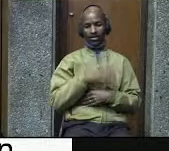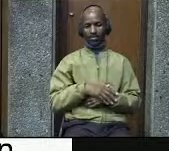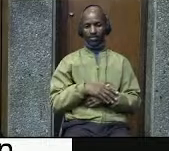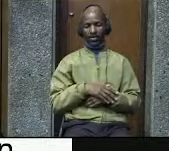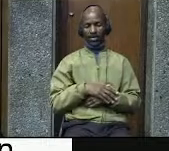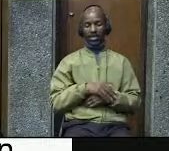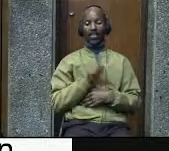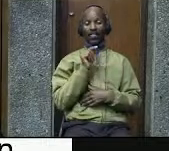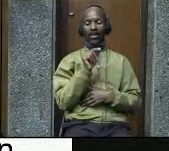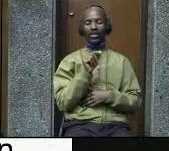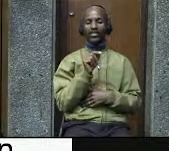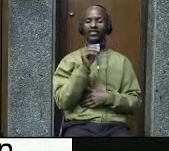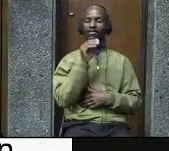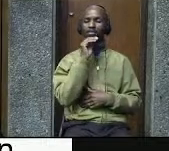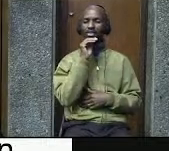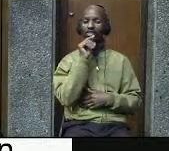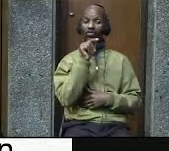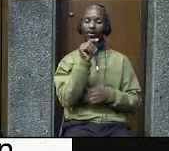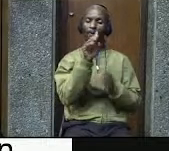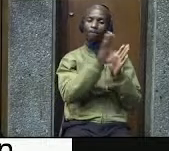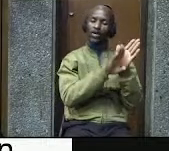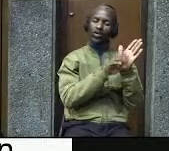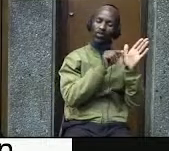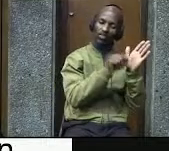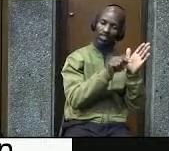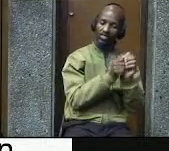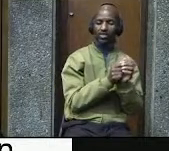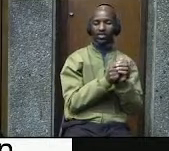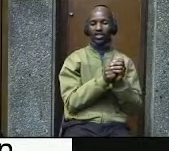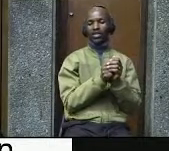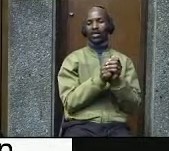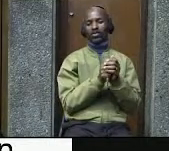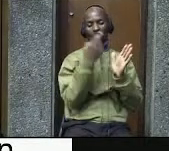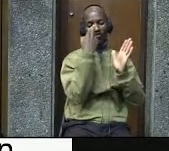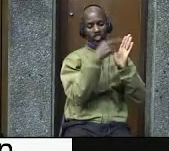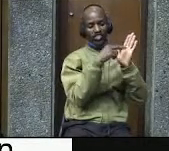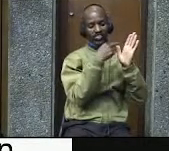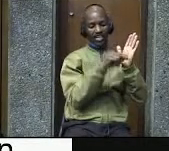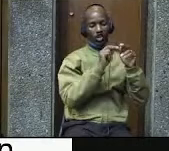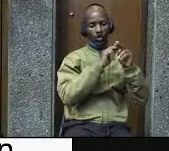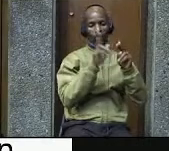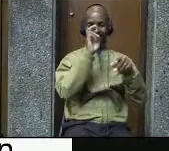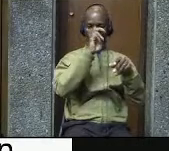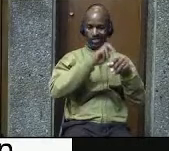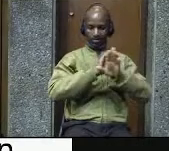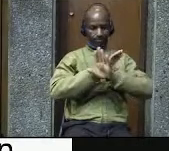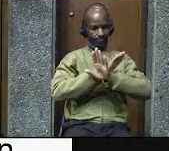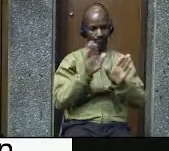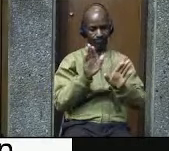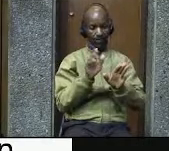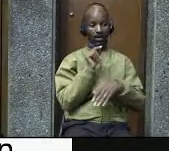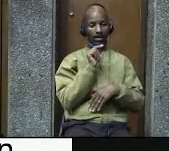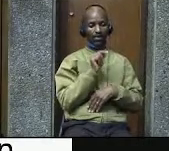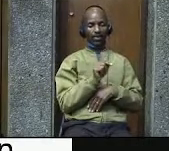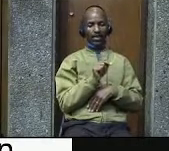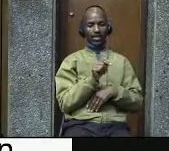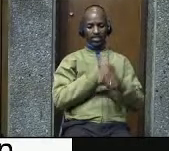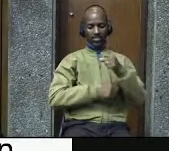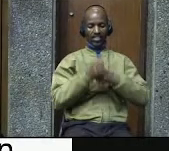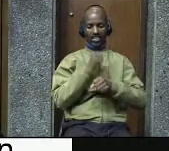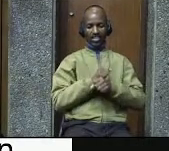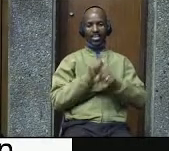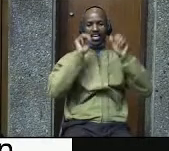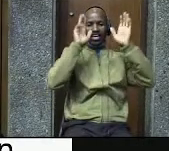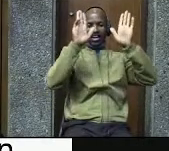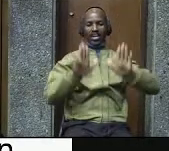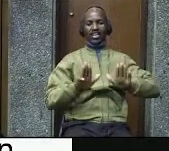innovation which of this bill. The expropriation register was not a requirement in the